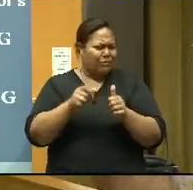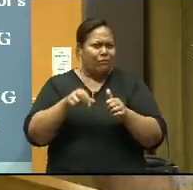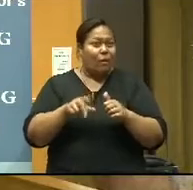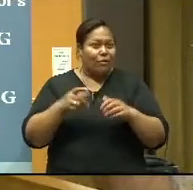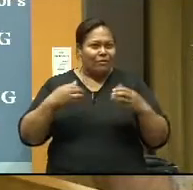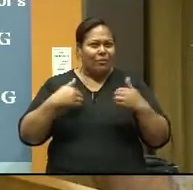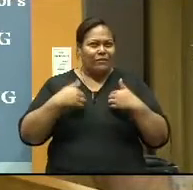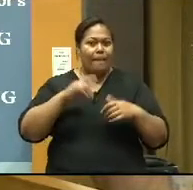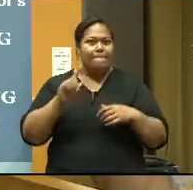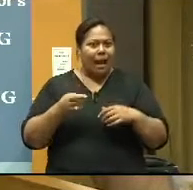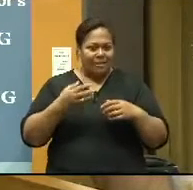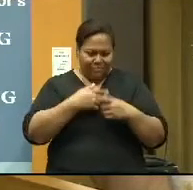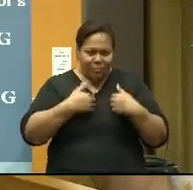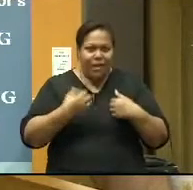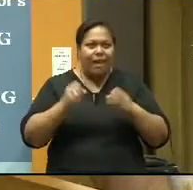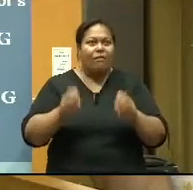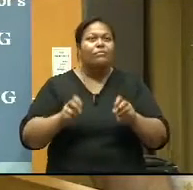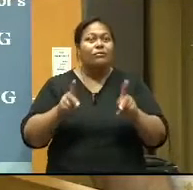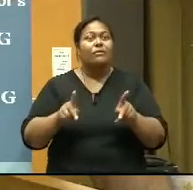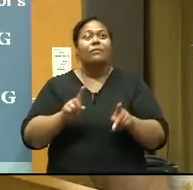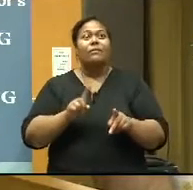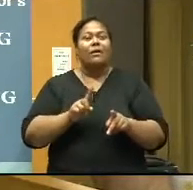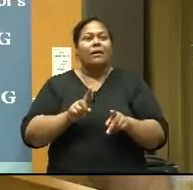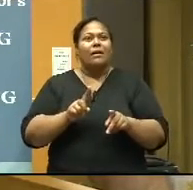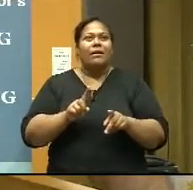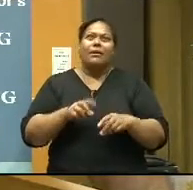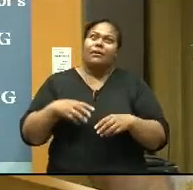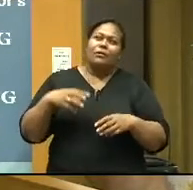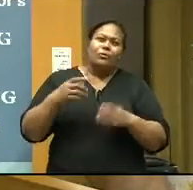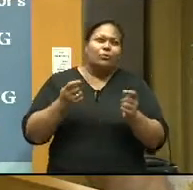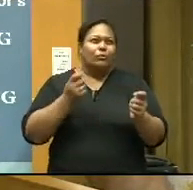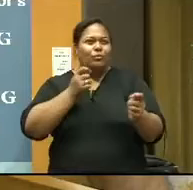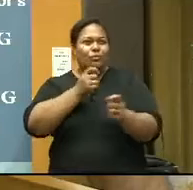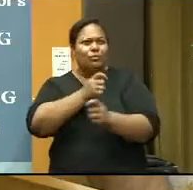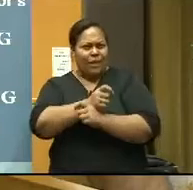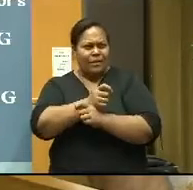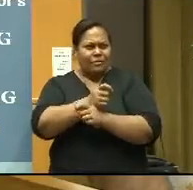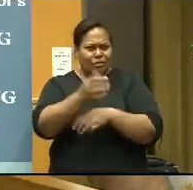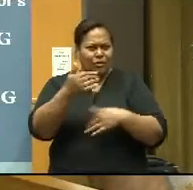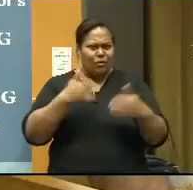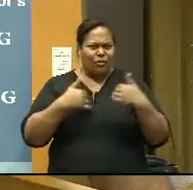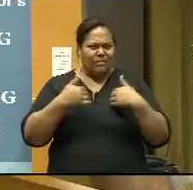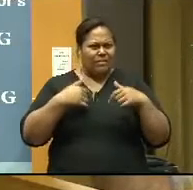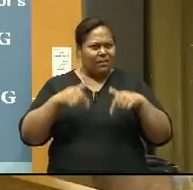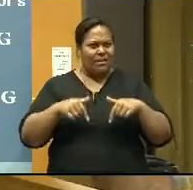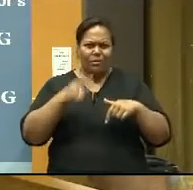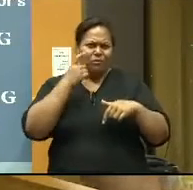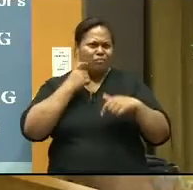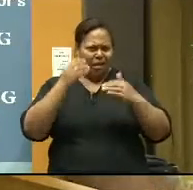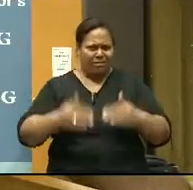we had an opportunity for was to actually change the university going